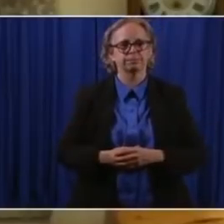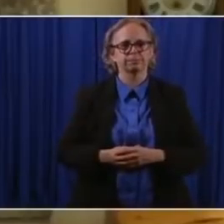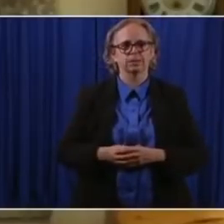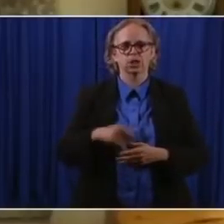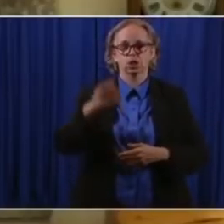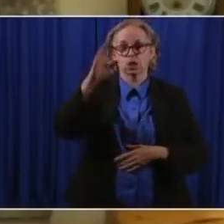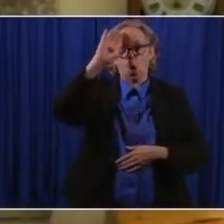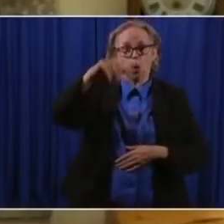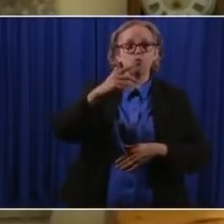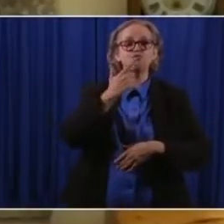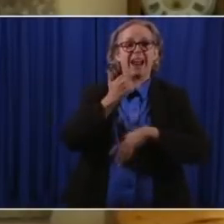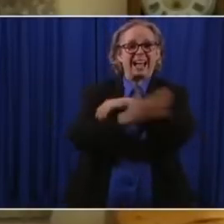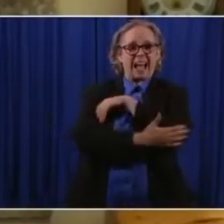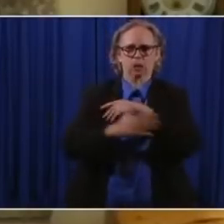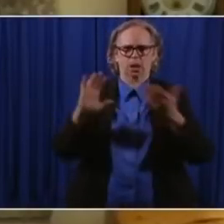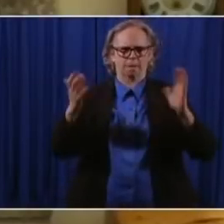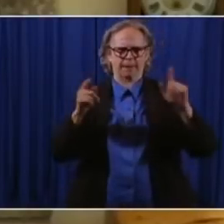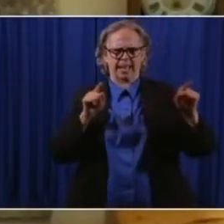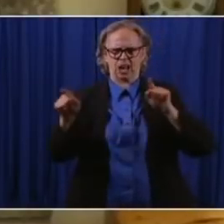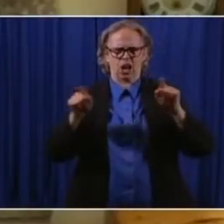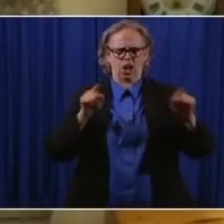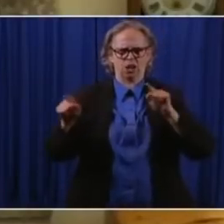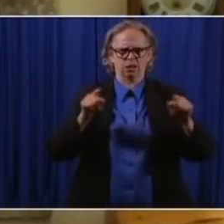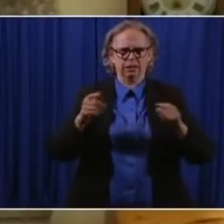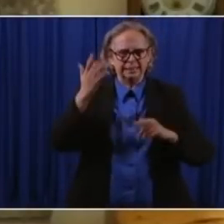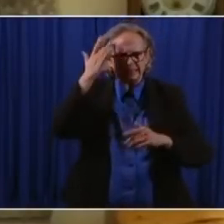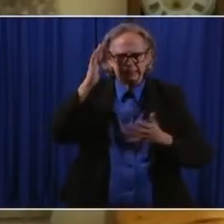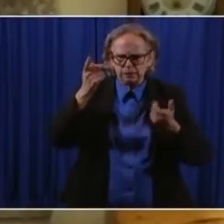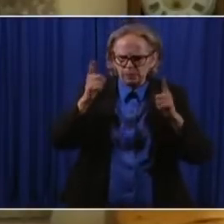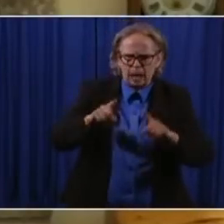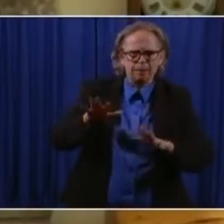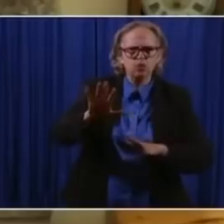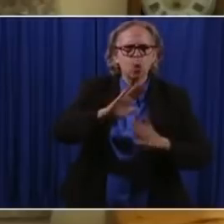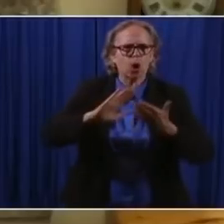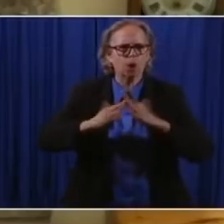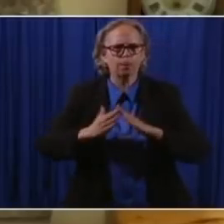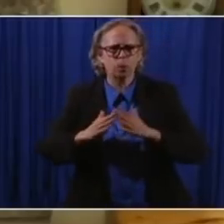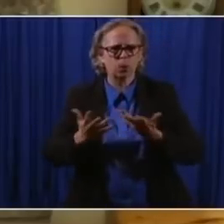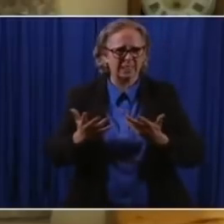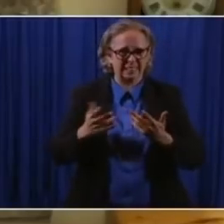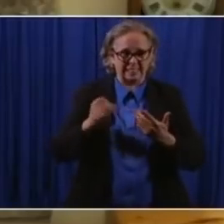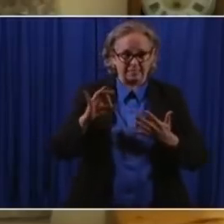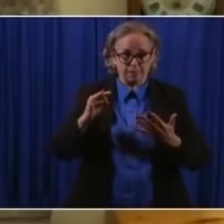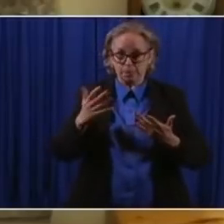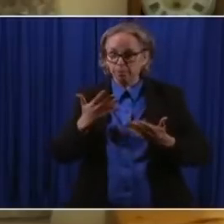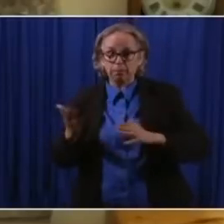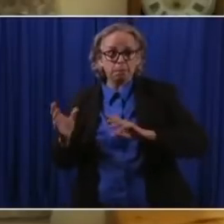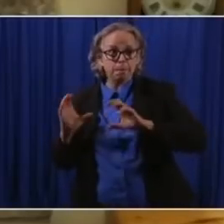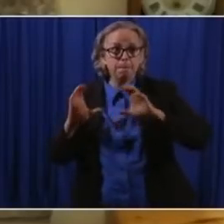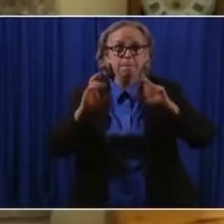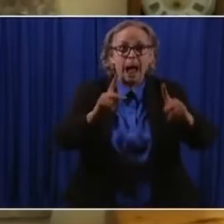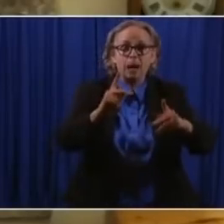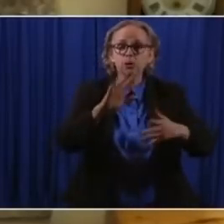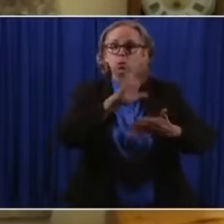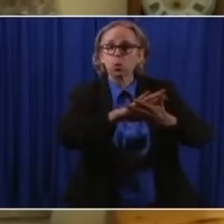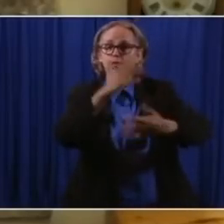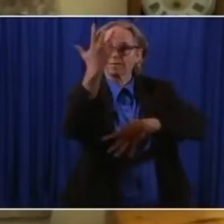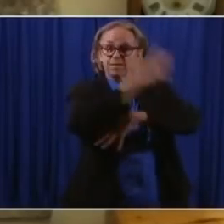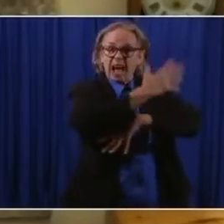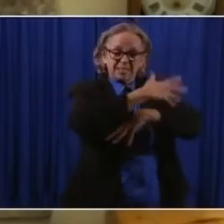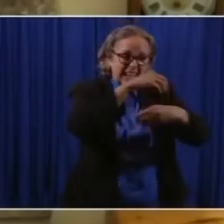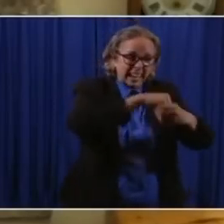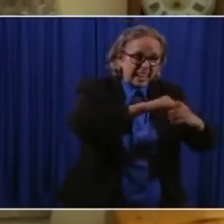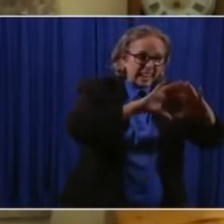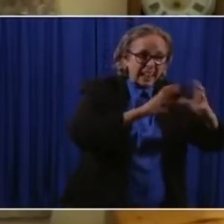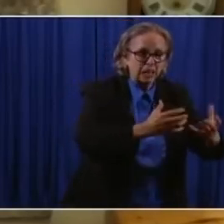district, and you're going back to class and your county is a red county, obviously the spread does go into the